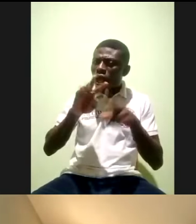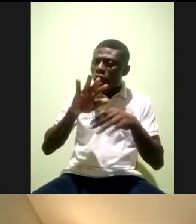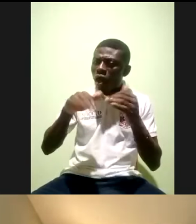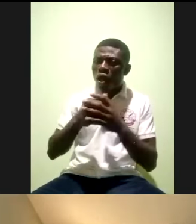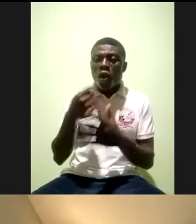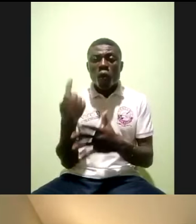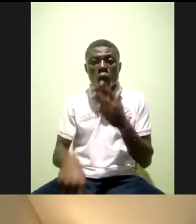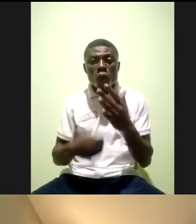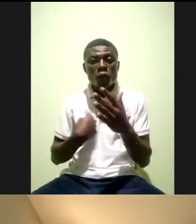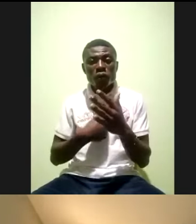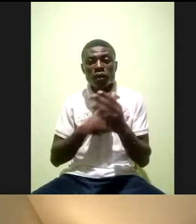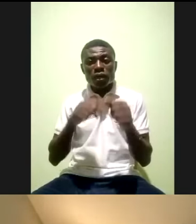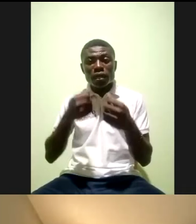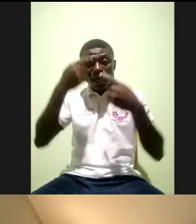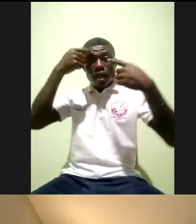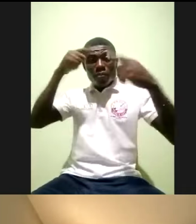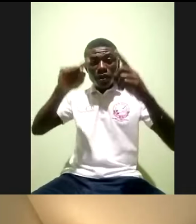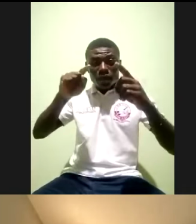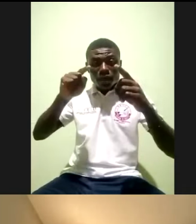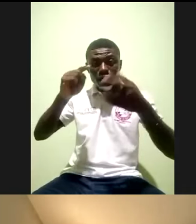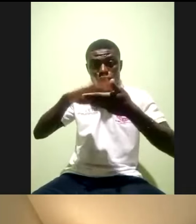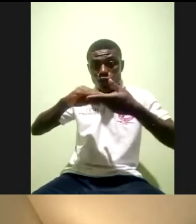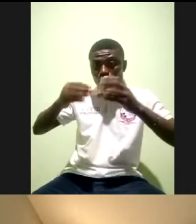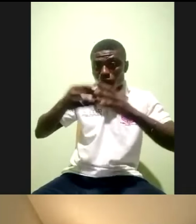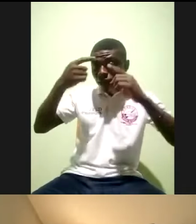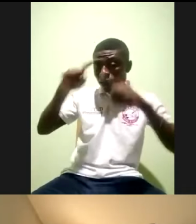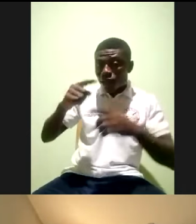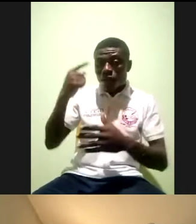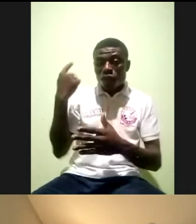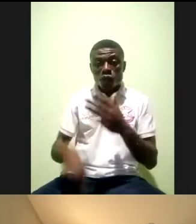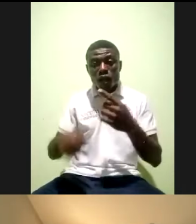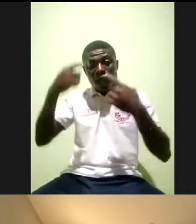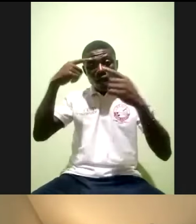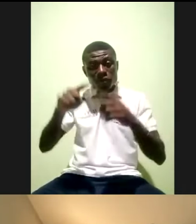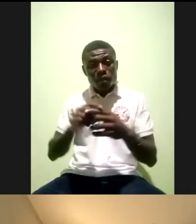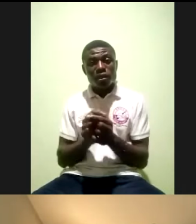have happened before the story, what could be happening, like they can't